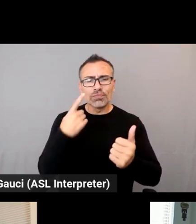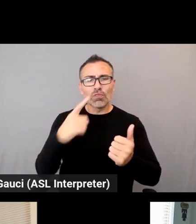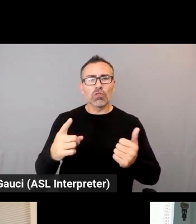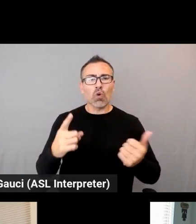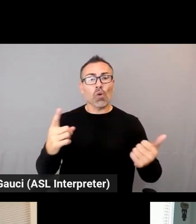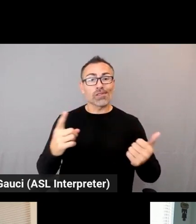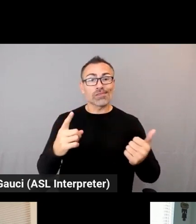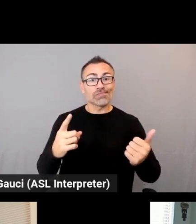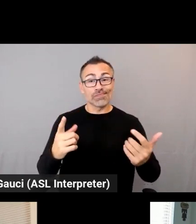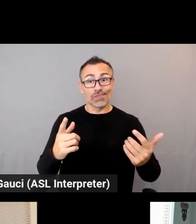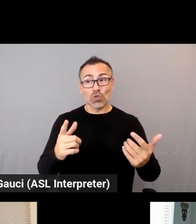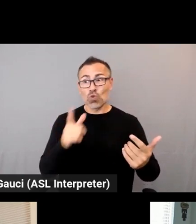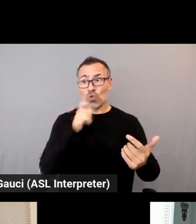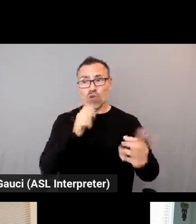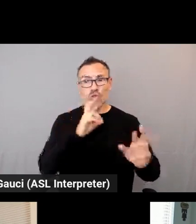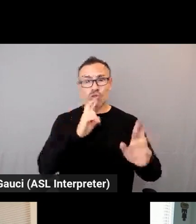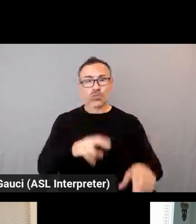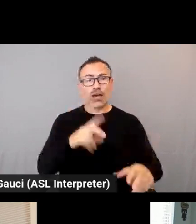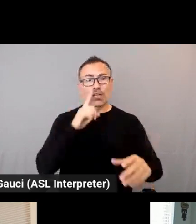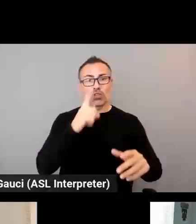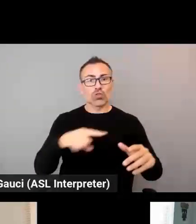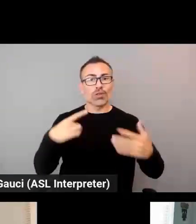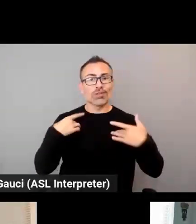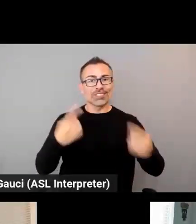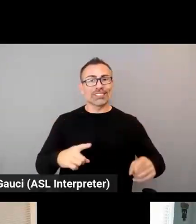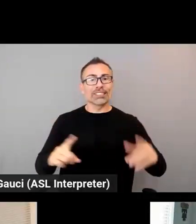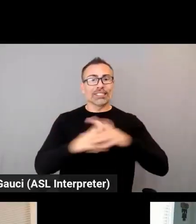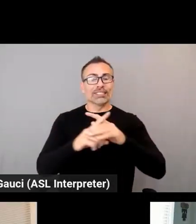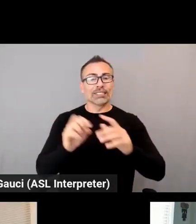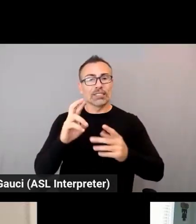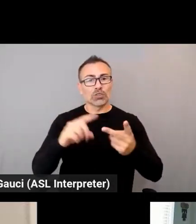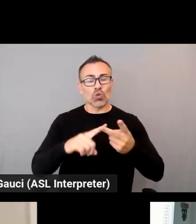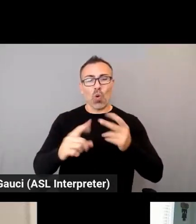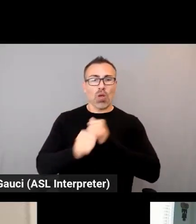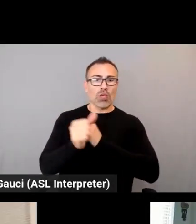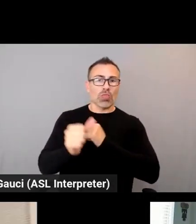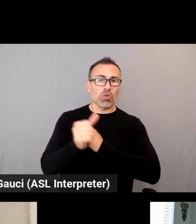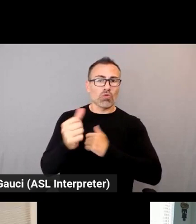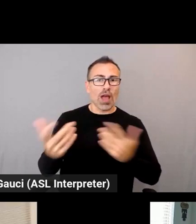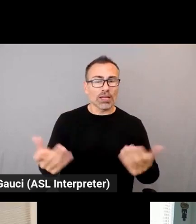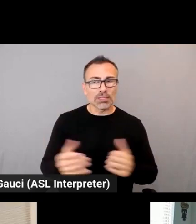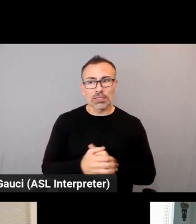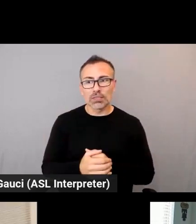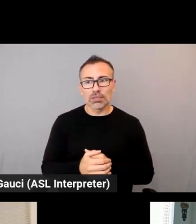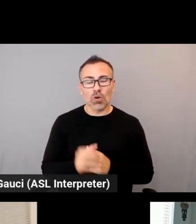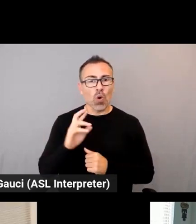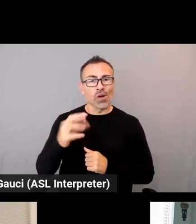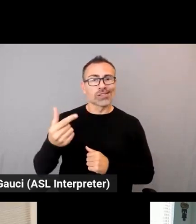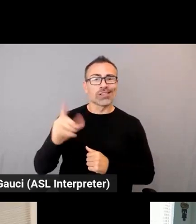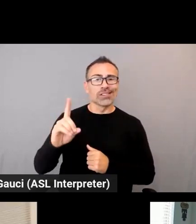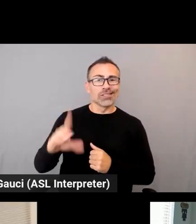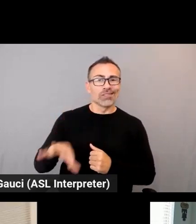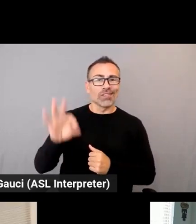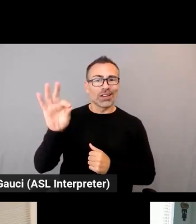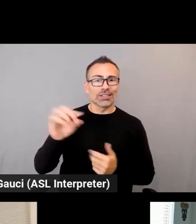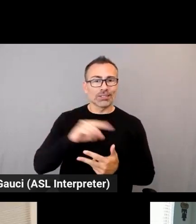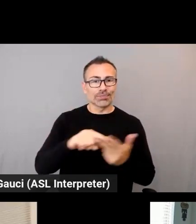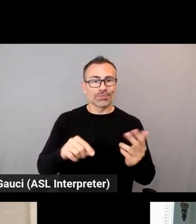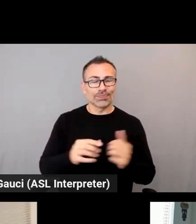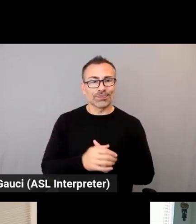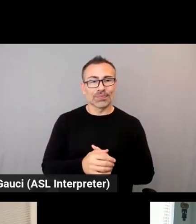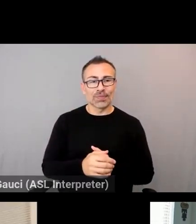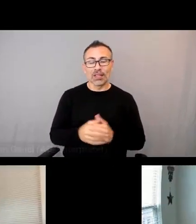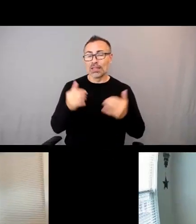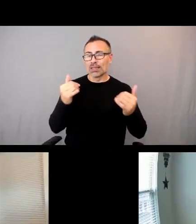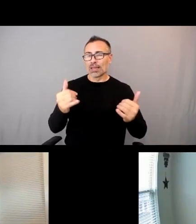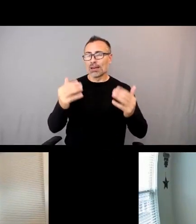hunters, whomever is responsible for responding to a security event or addressing guard duty findings. Now, before we go